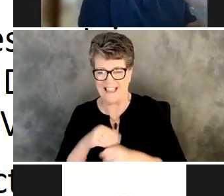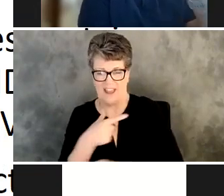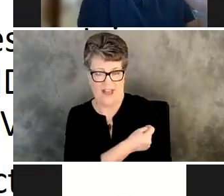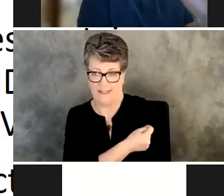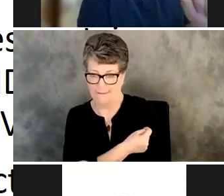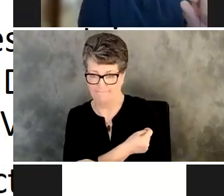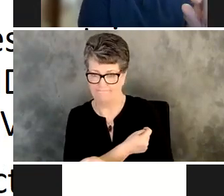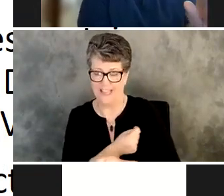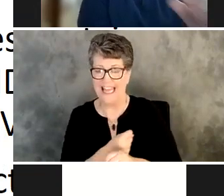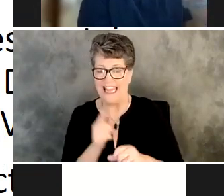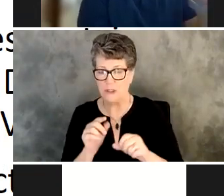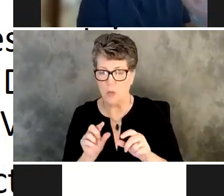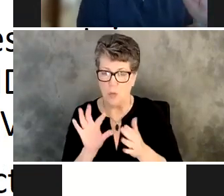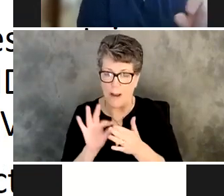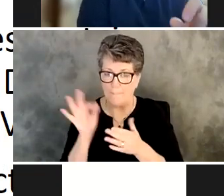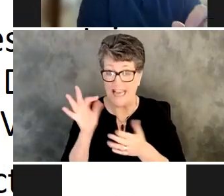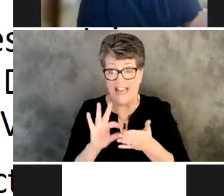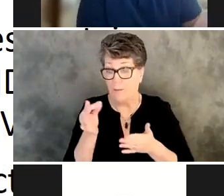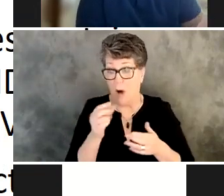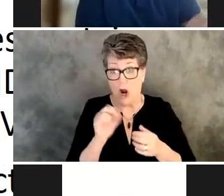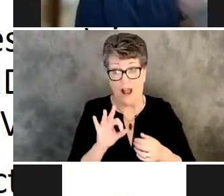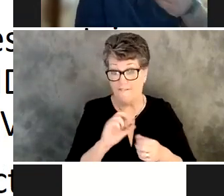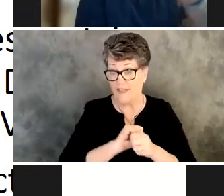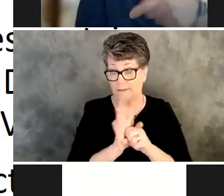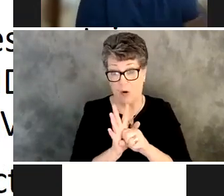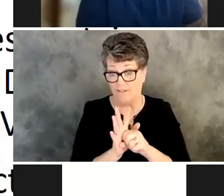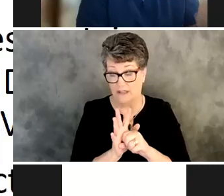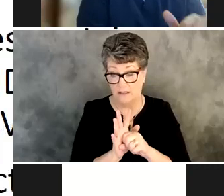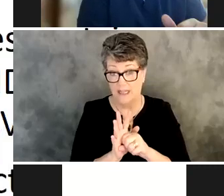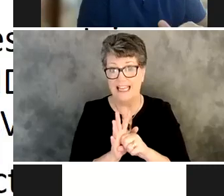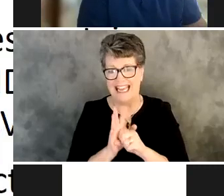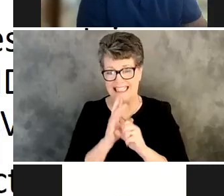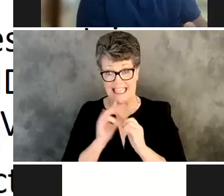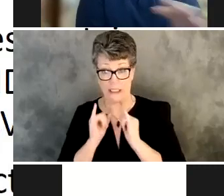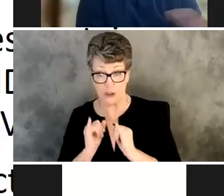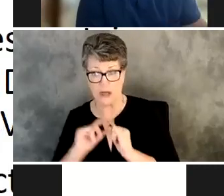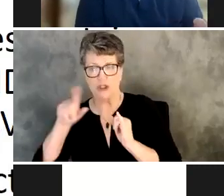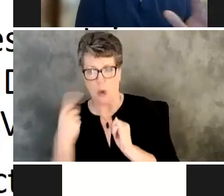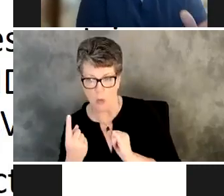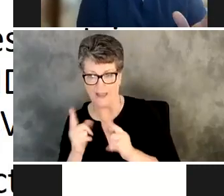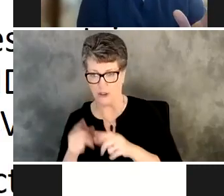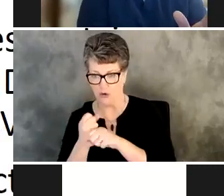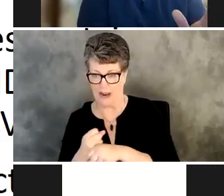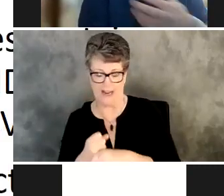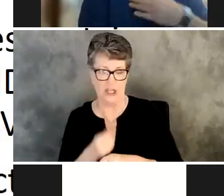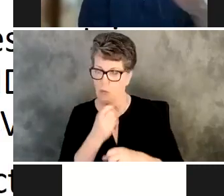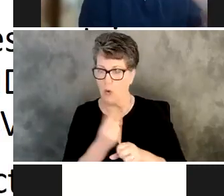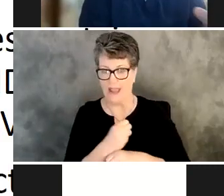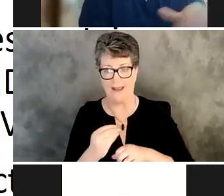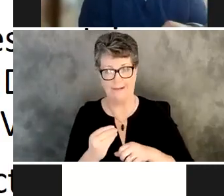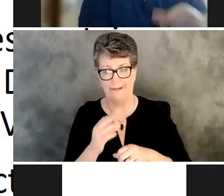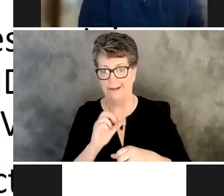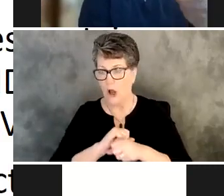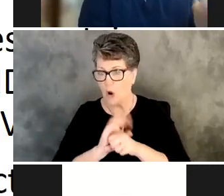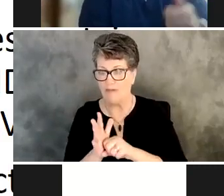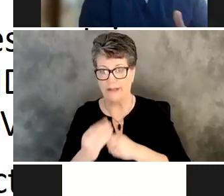Again, it's just a piece. It's not even a piece of the spike protein. It's the instructions to create it. So you won't get COVID from the actual vaccine. Your body